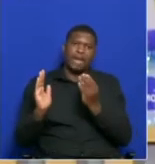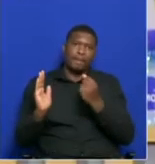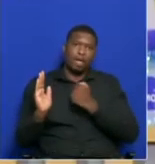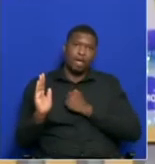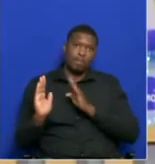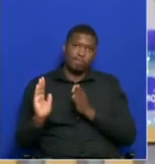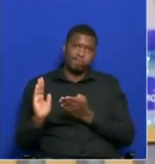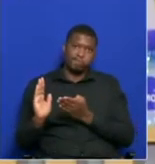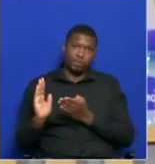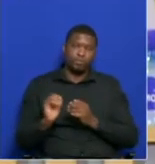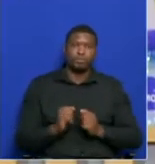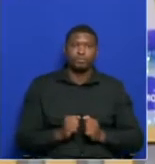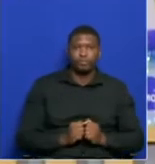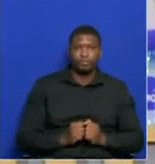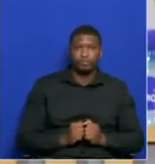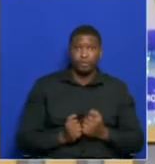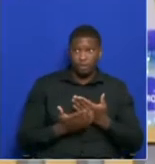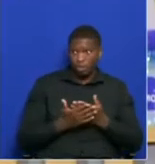Can I proceed?